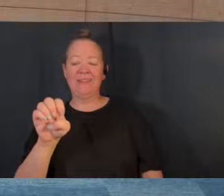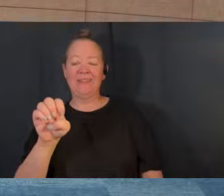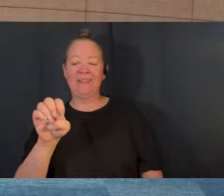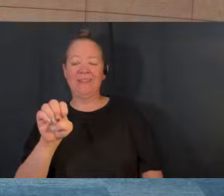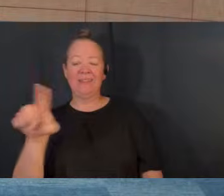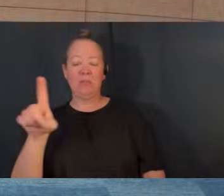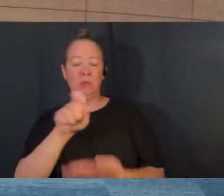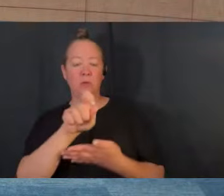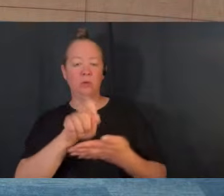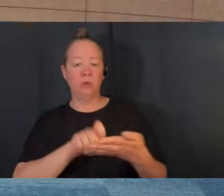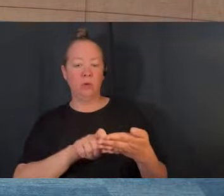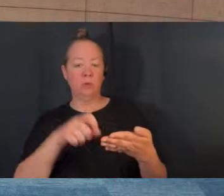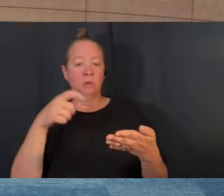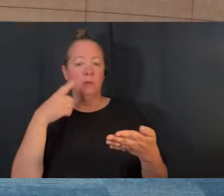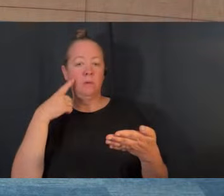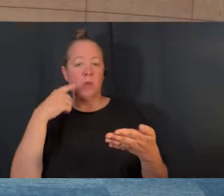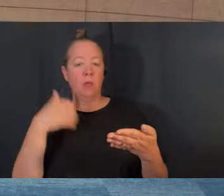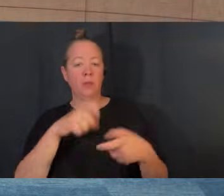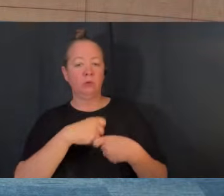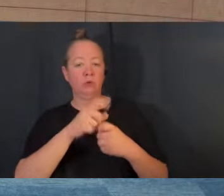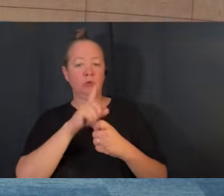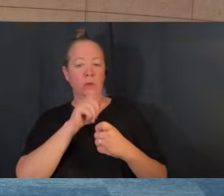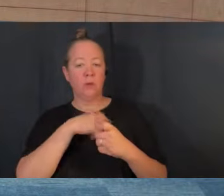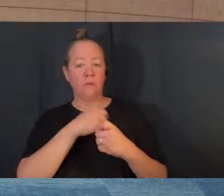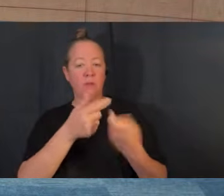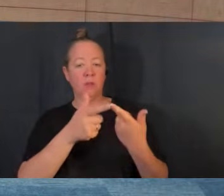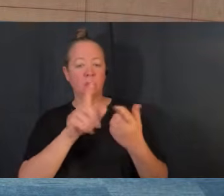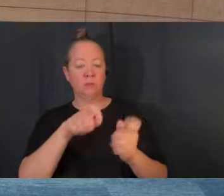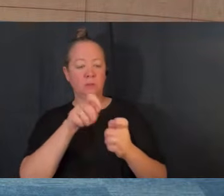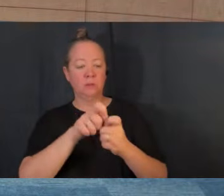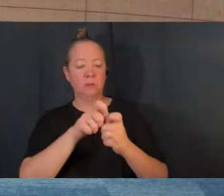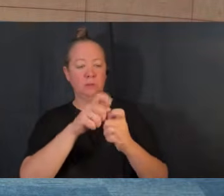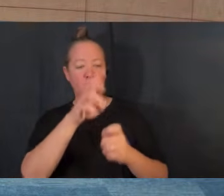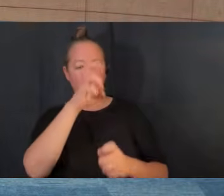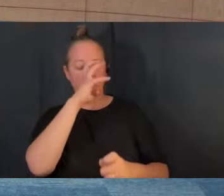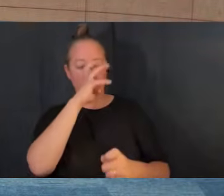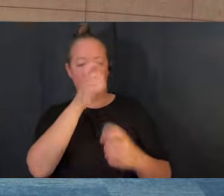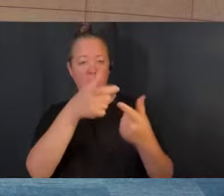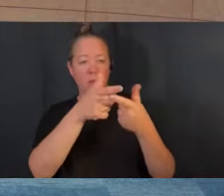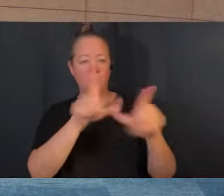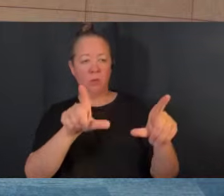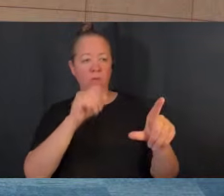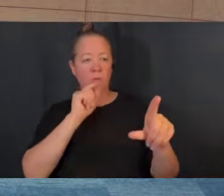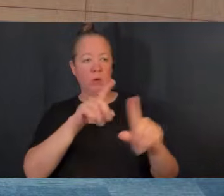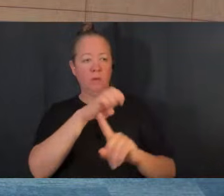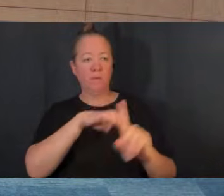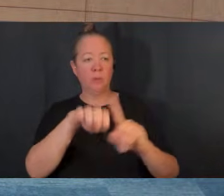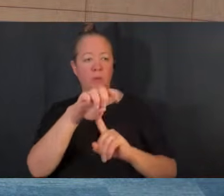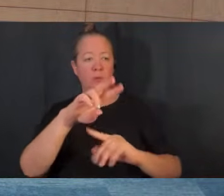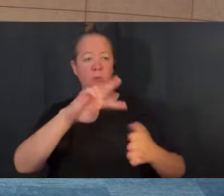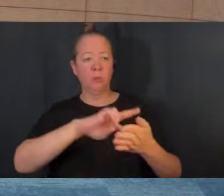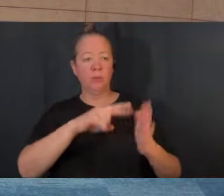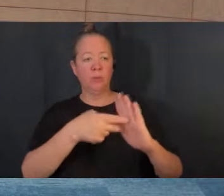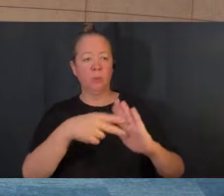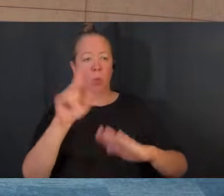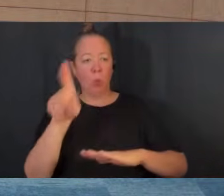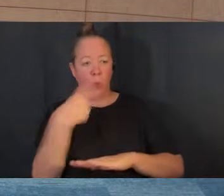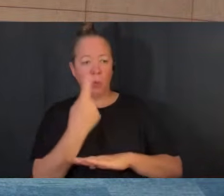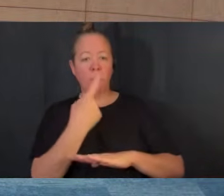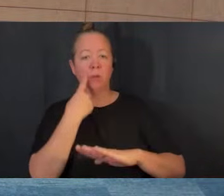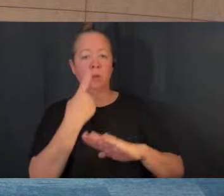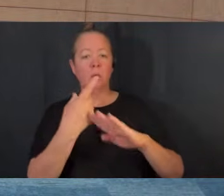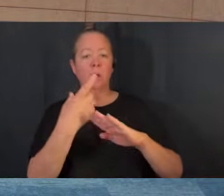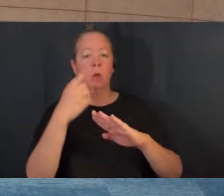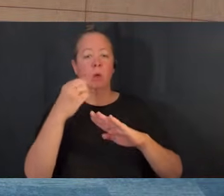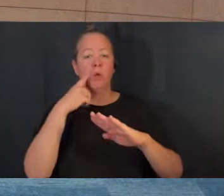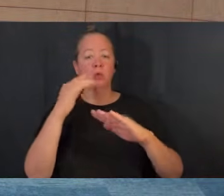contain restrictive language that the property is to be used solely for environmental purposes or to enhance public environmental purposes and related